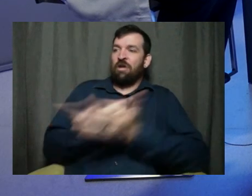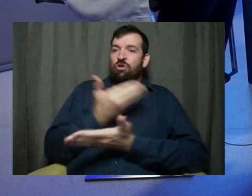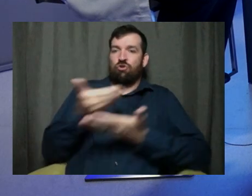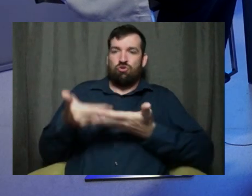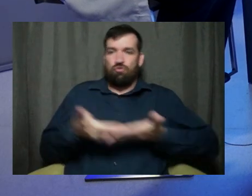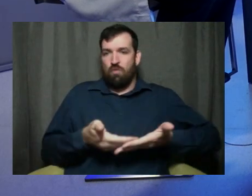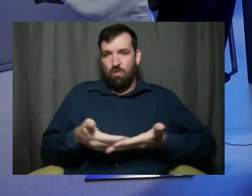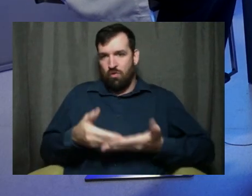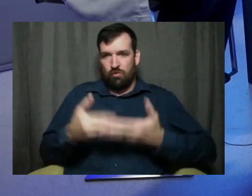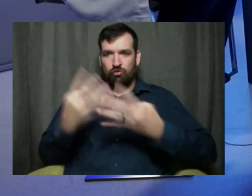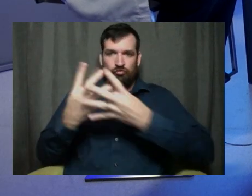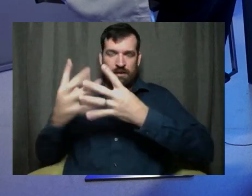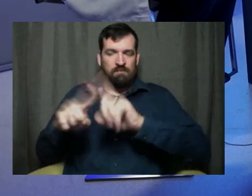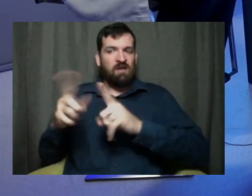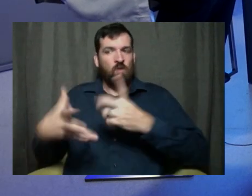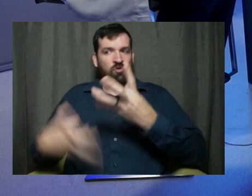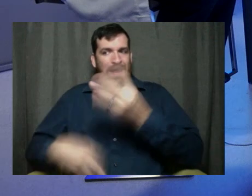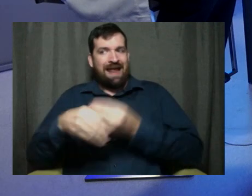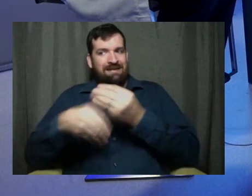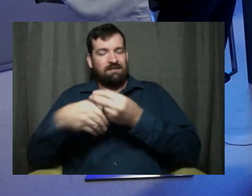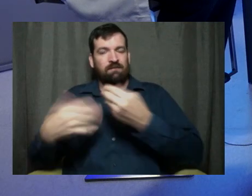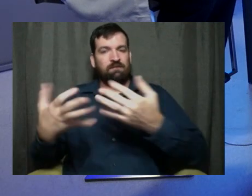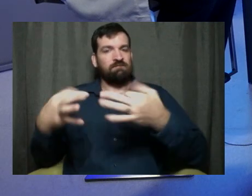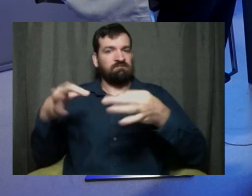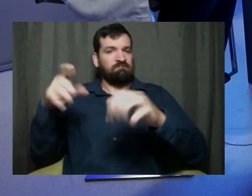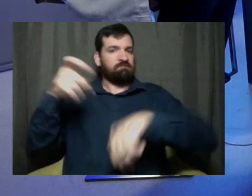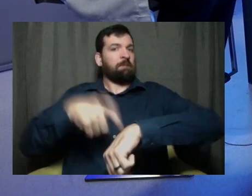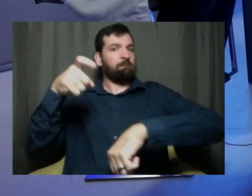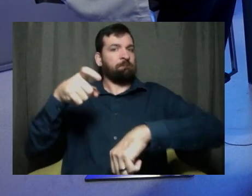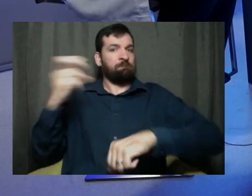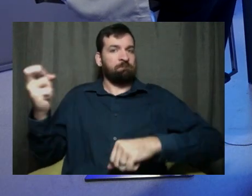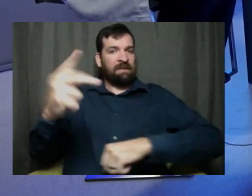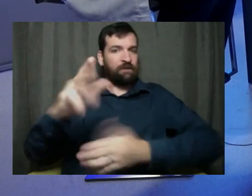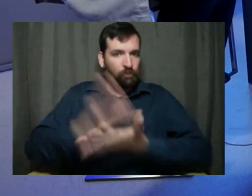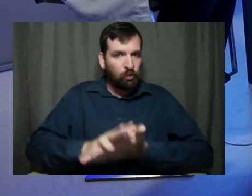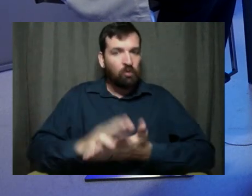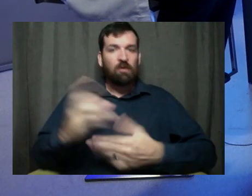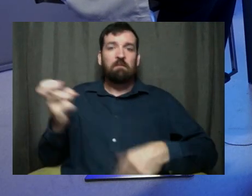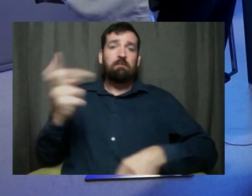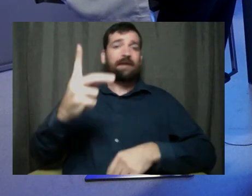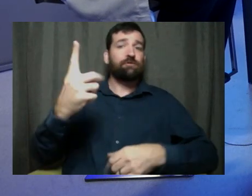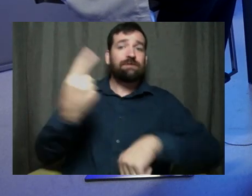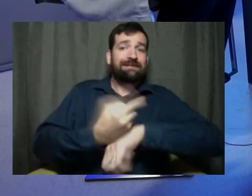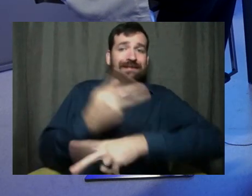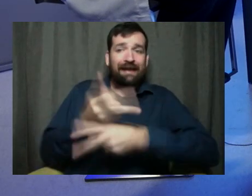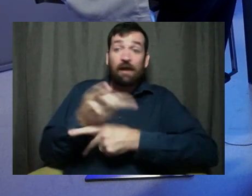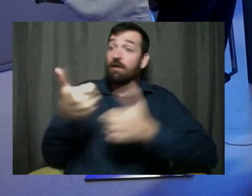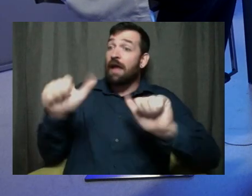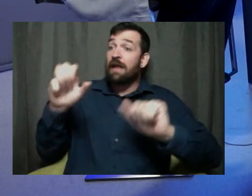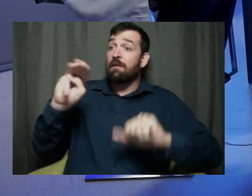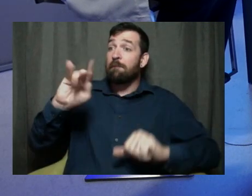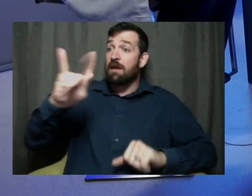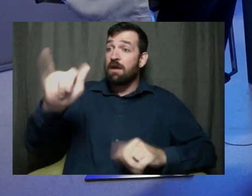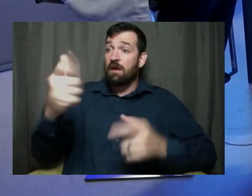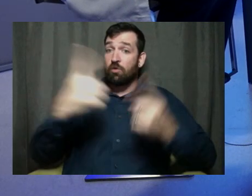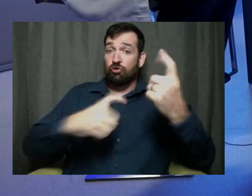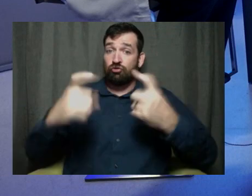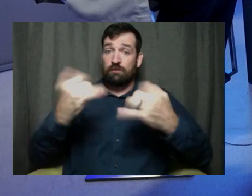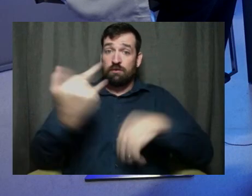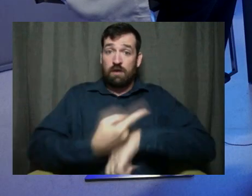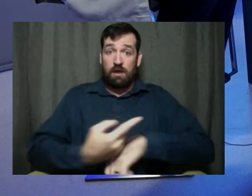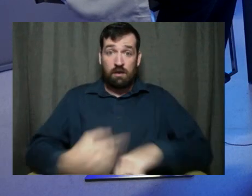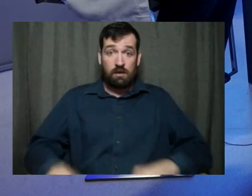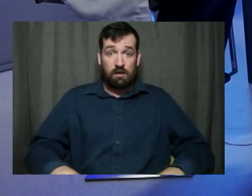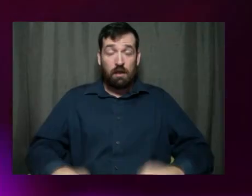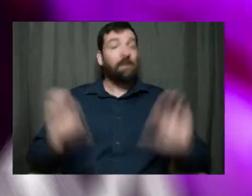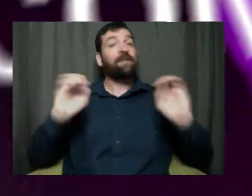that topic because it's very timely as we're back to school and back to daycare and all that stuff. Do we have any reporter questions on the line today? Okay, we do not,